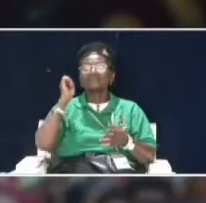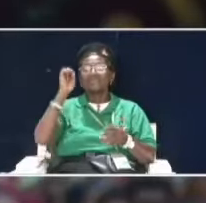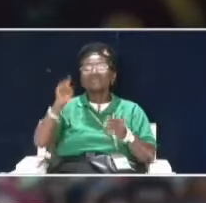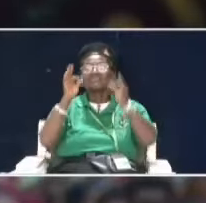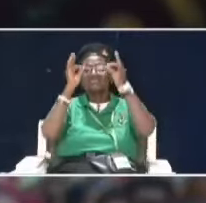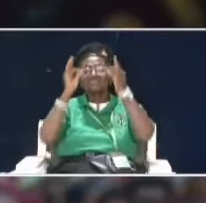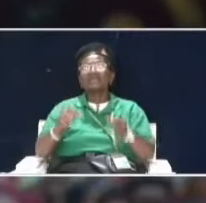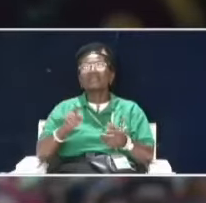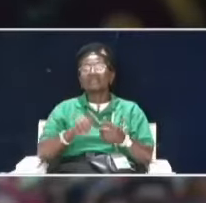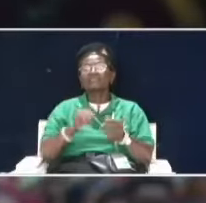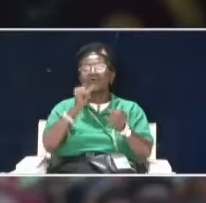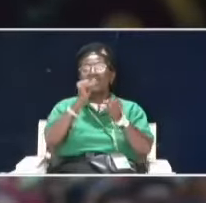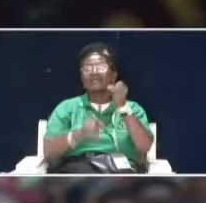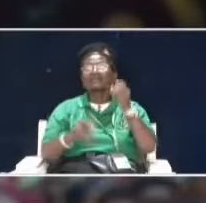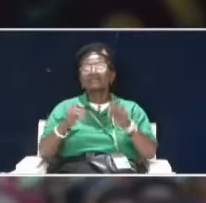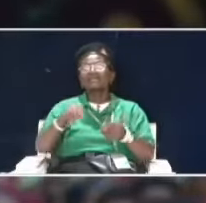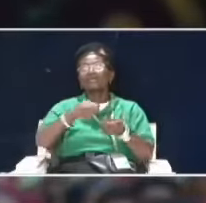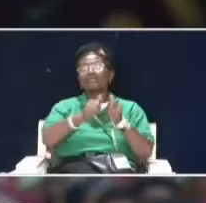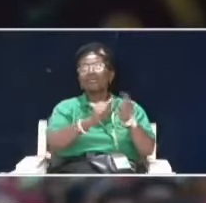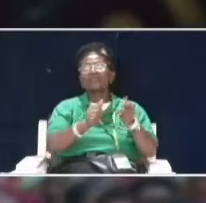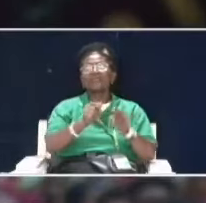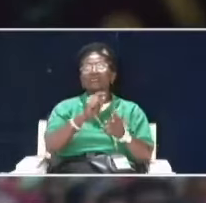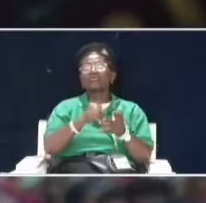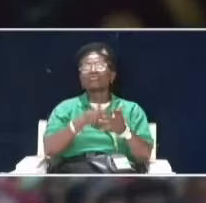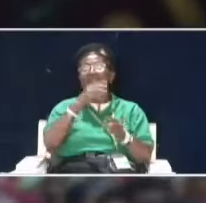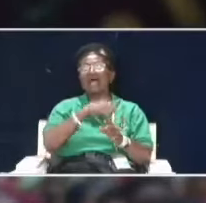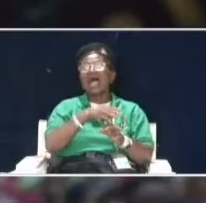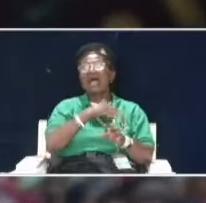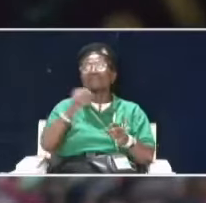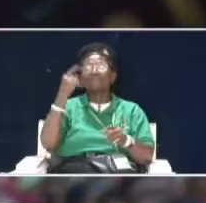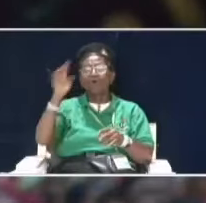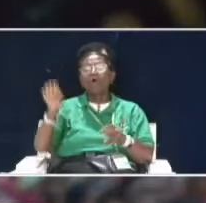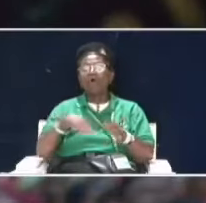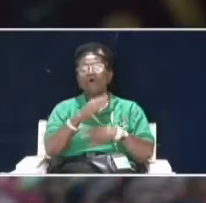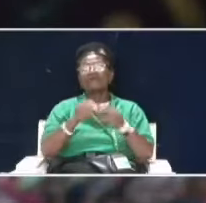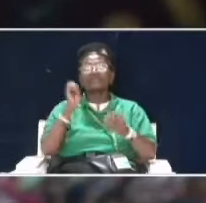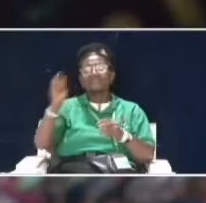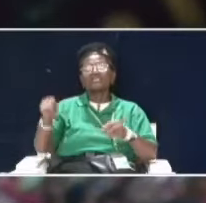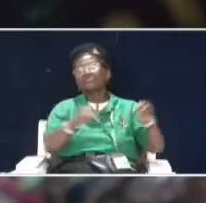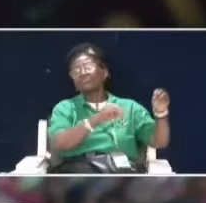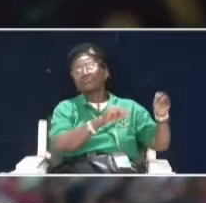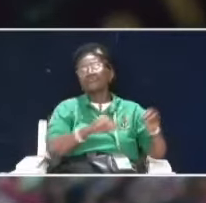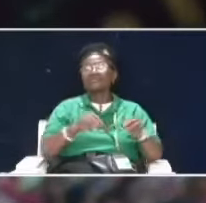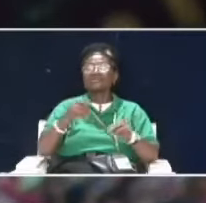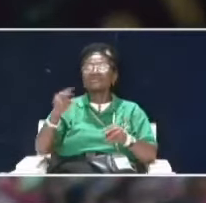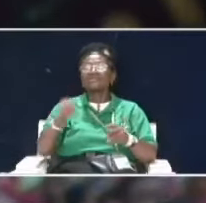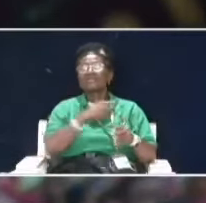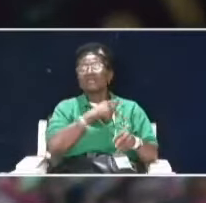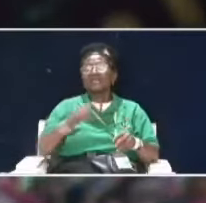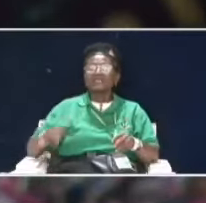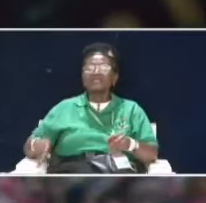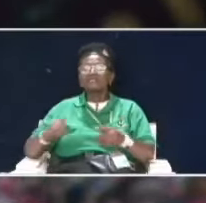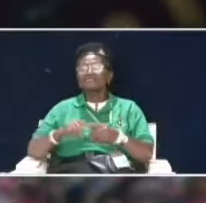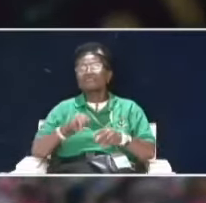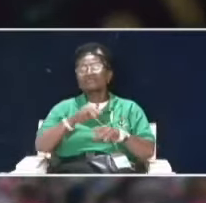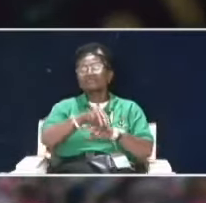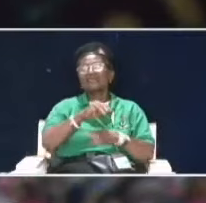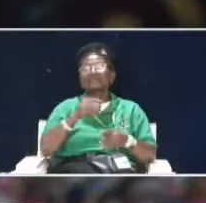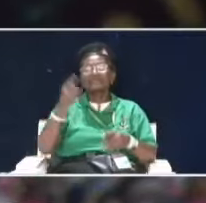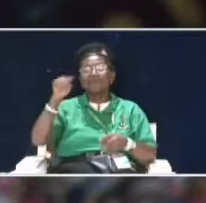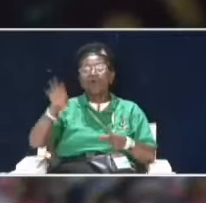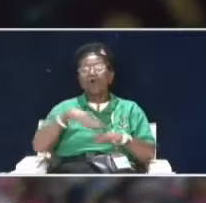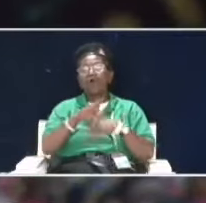to end the problem once and for all. So he moved on the king to send for